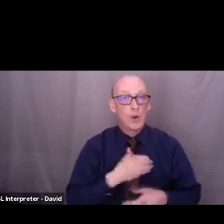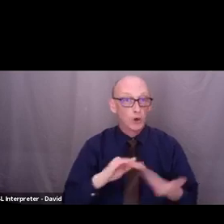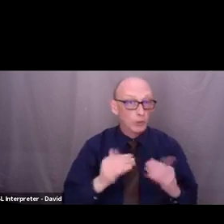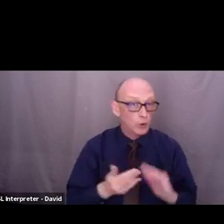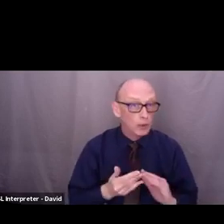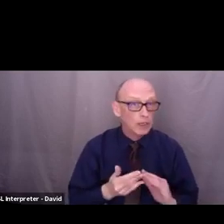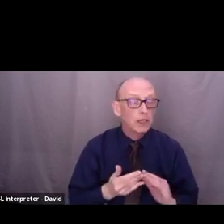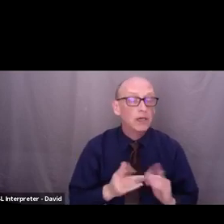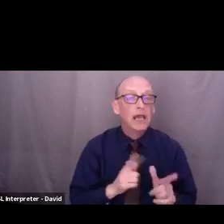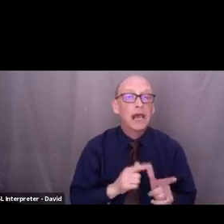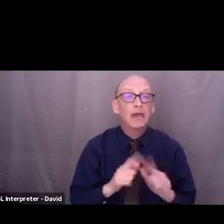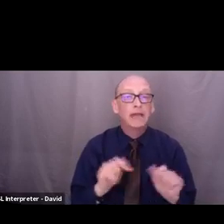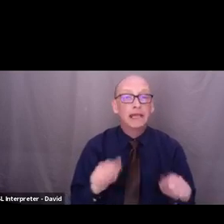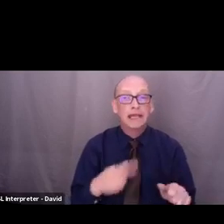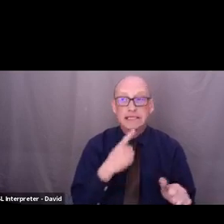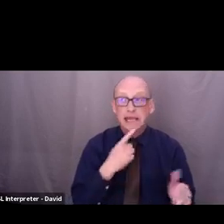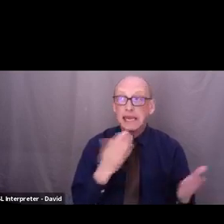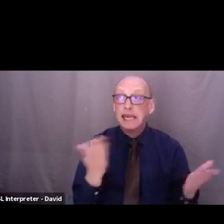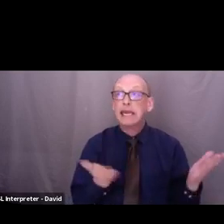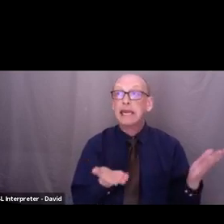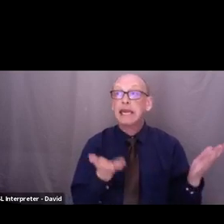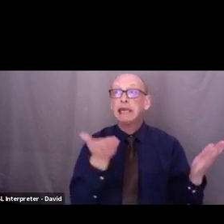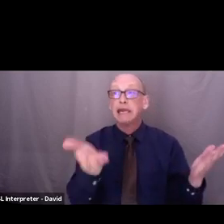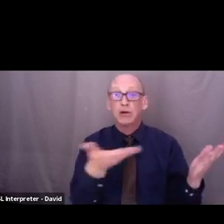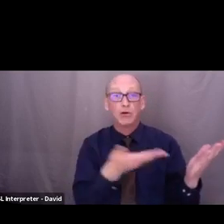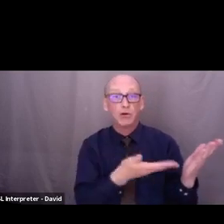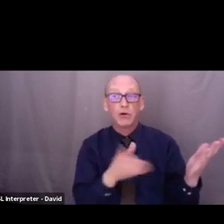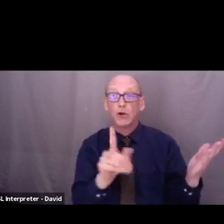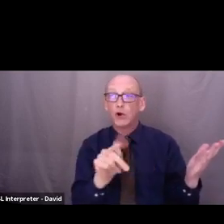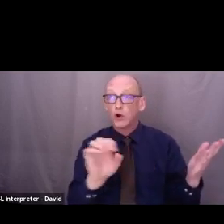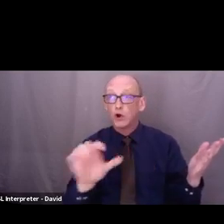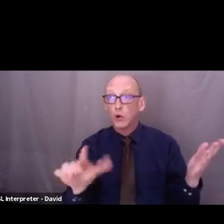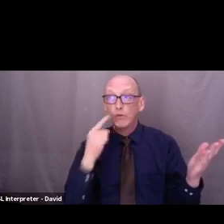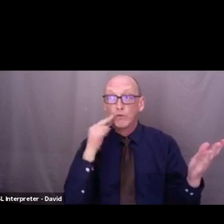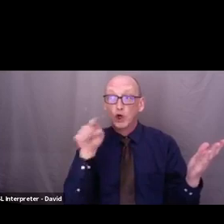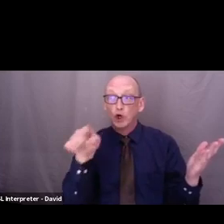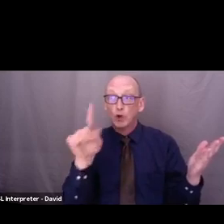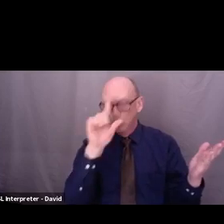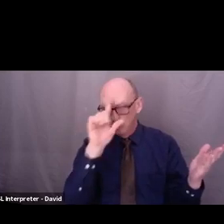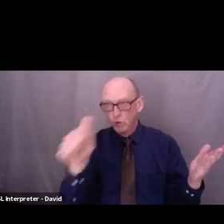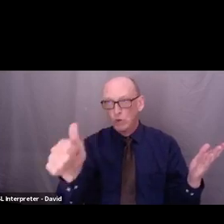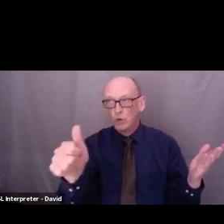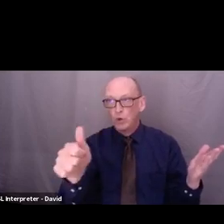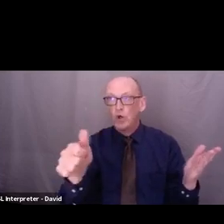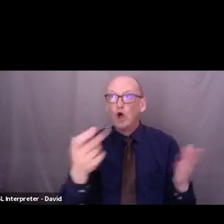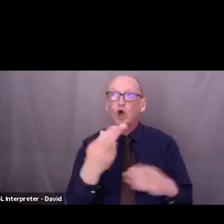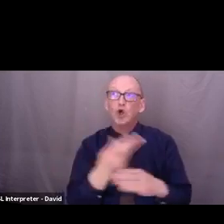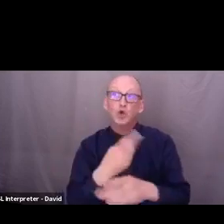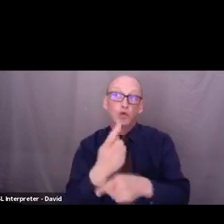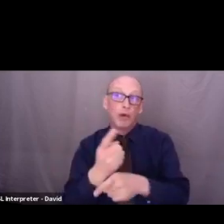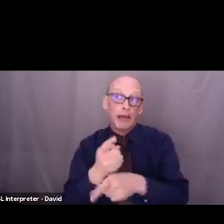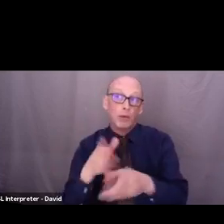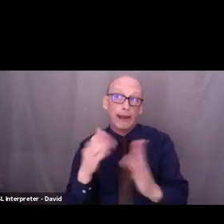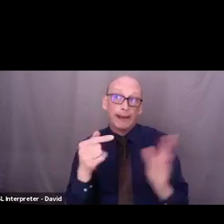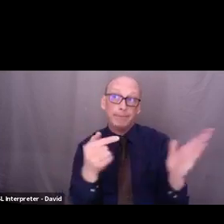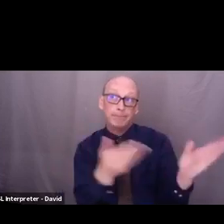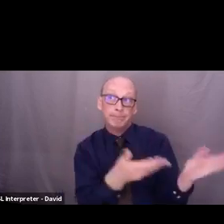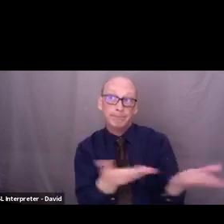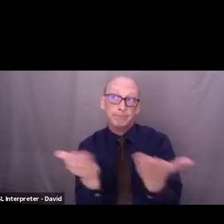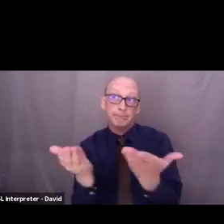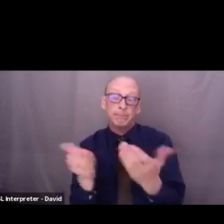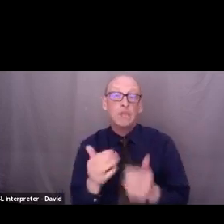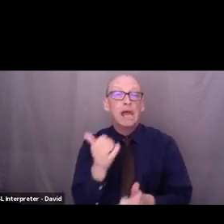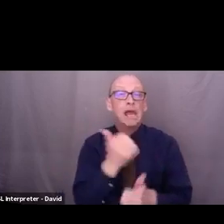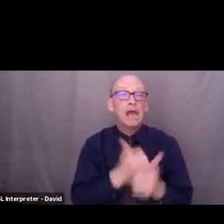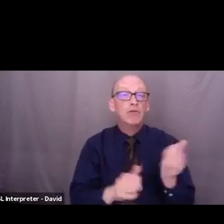able then to say, here you go, here's the tool, we got this for you. It's up to you now to use it the right way. Again, every facility